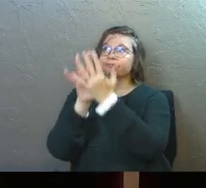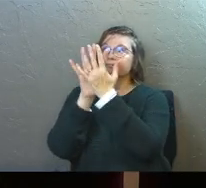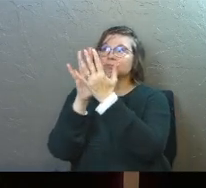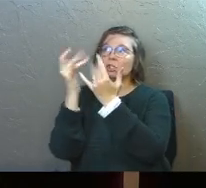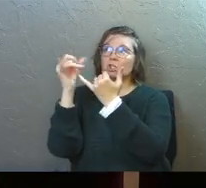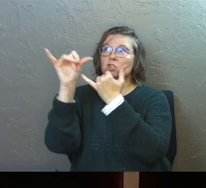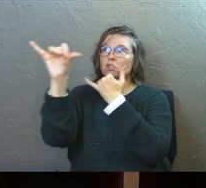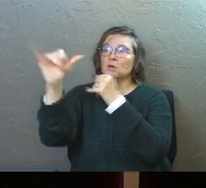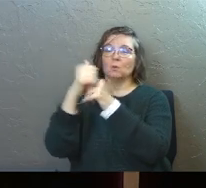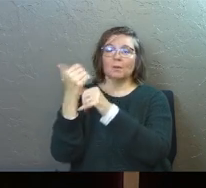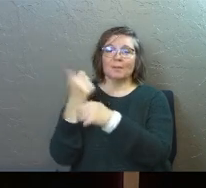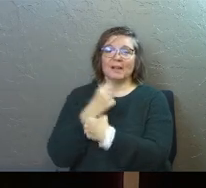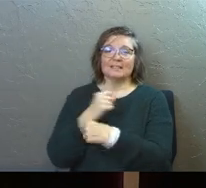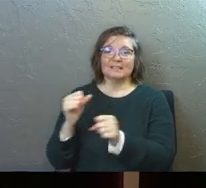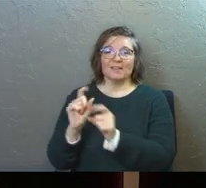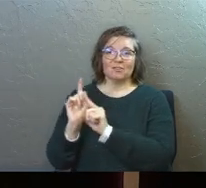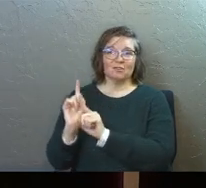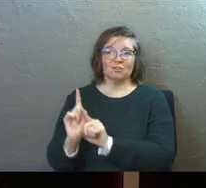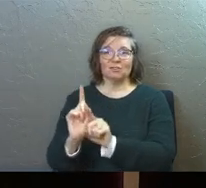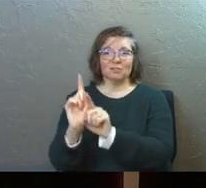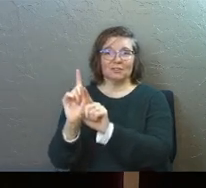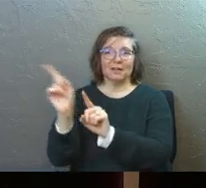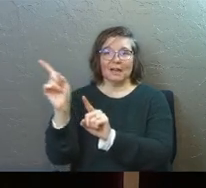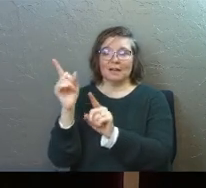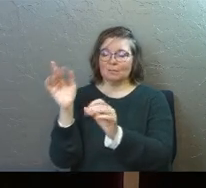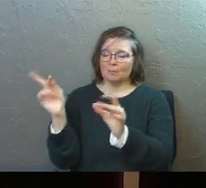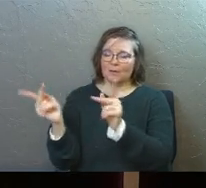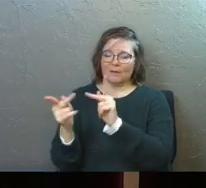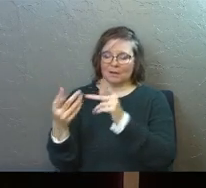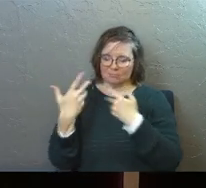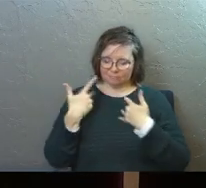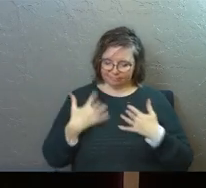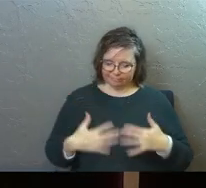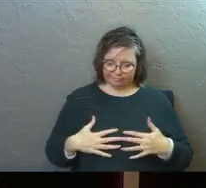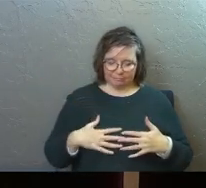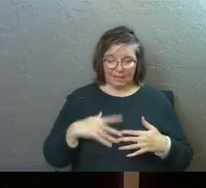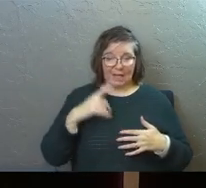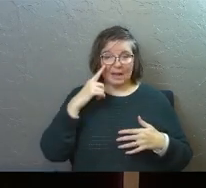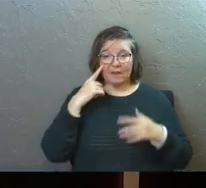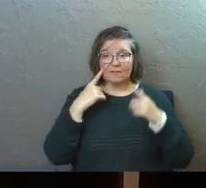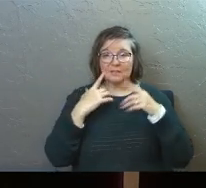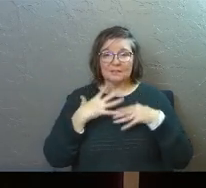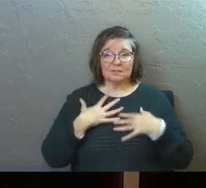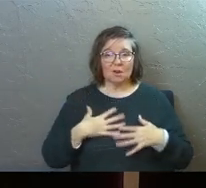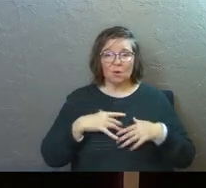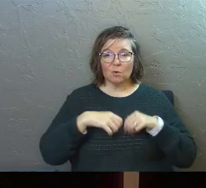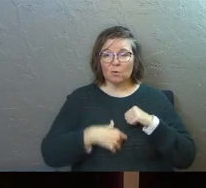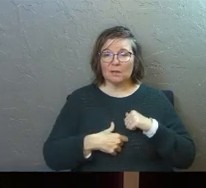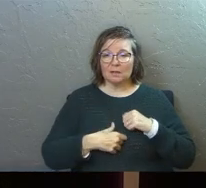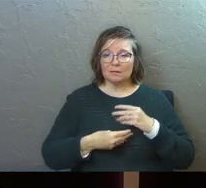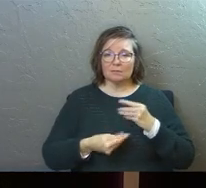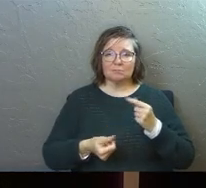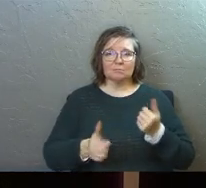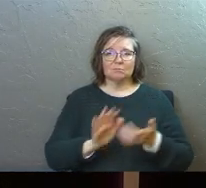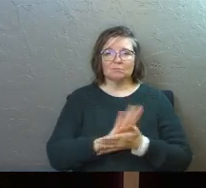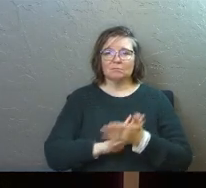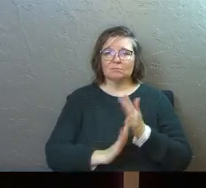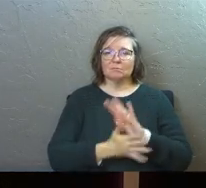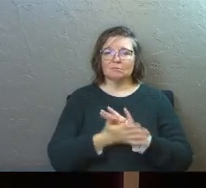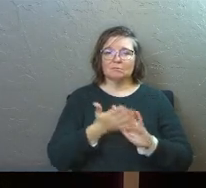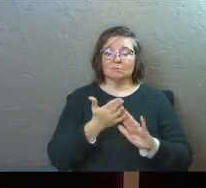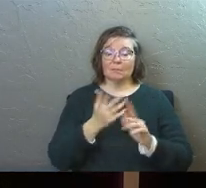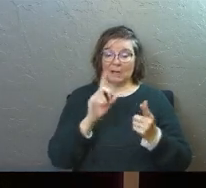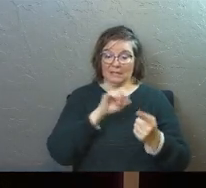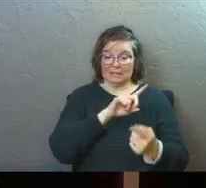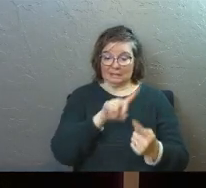eternity with my Savior. And he will bring perfection and he will wipe away every tear again. He will do all those things. But until then, I'm